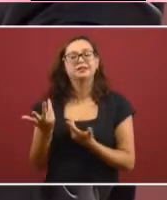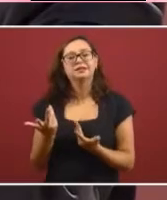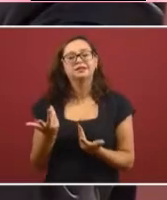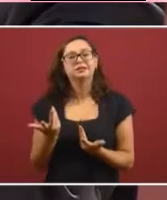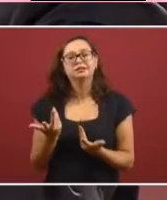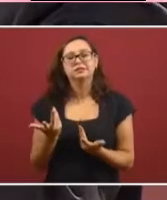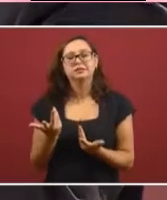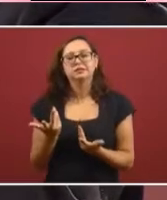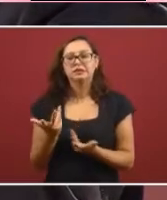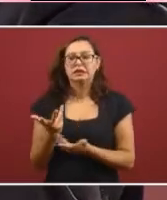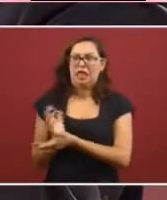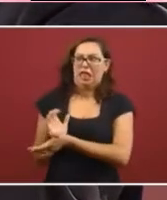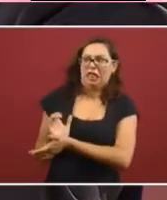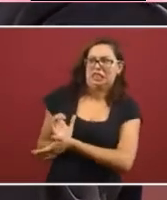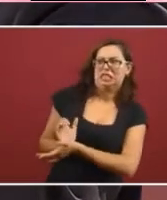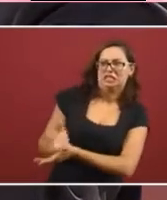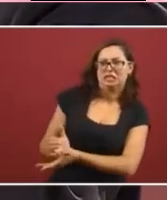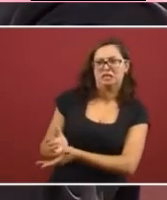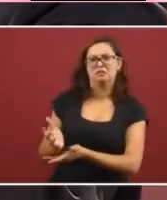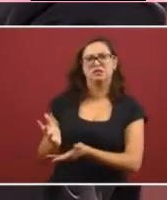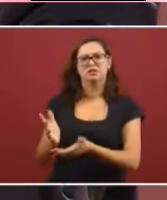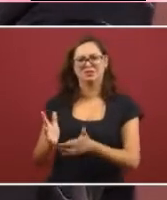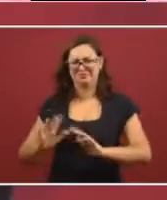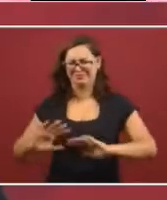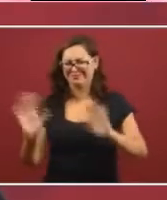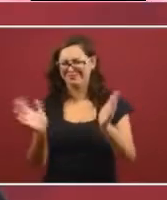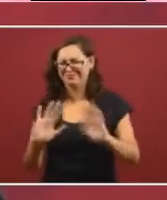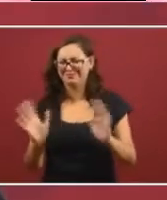It's not a matter of discrimination.